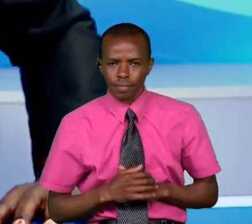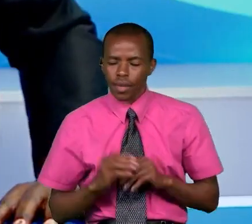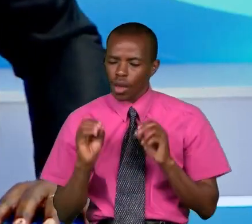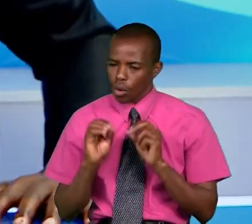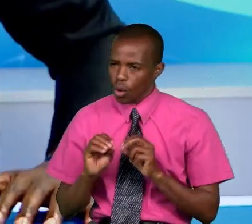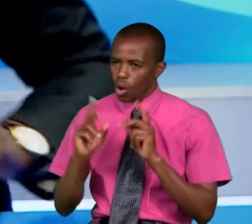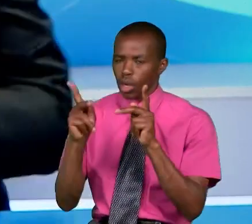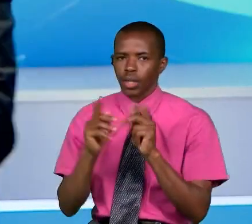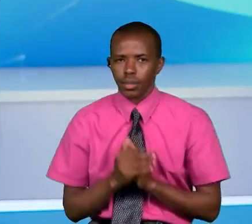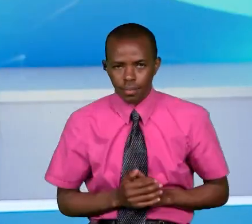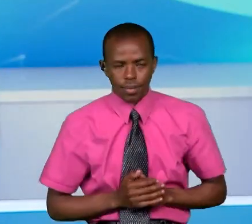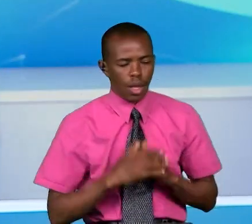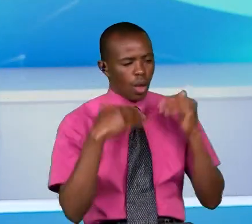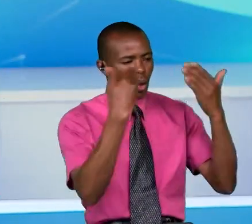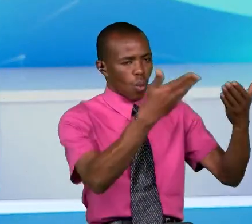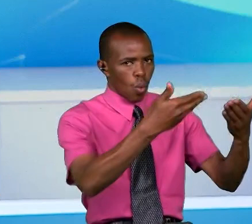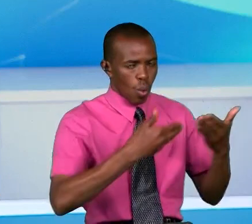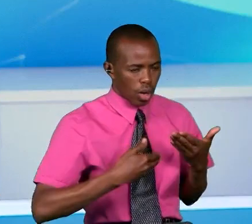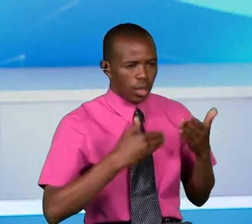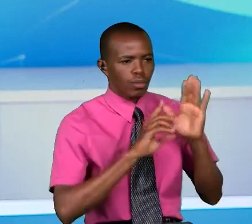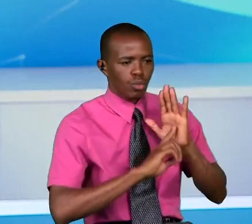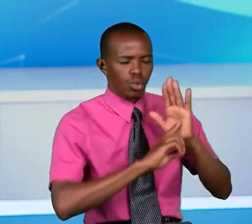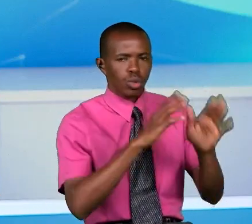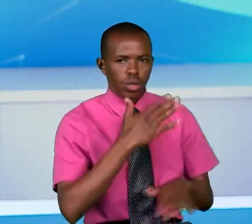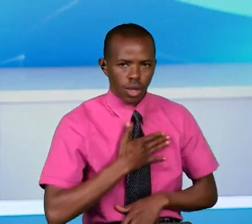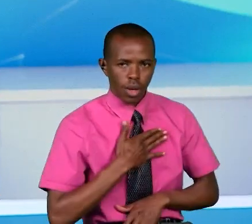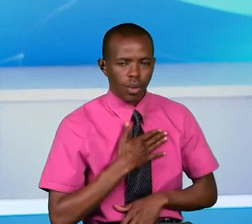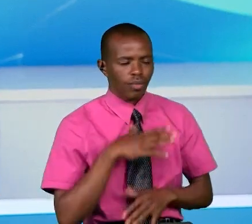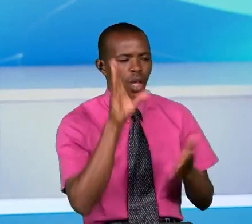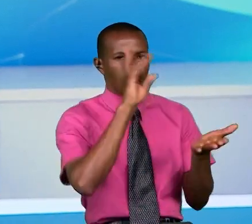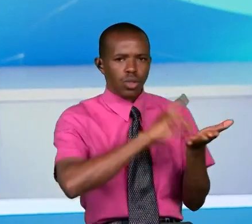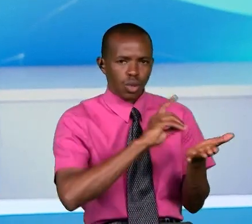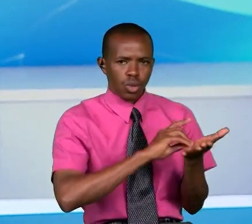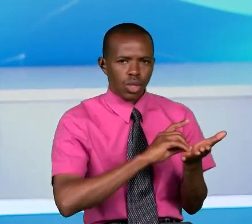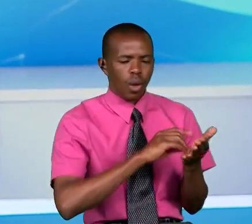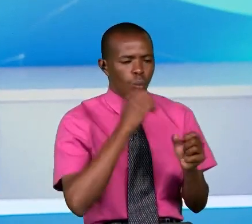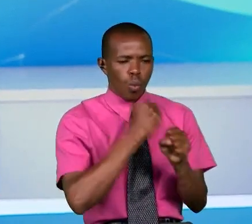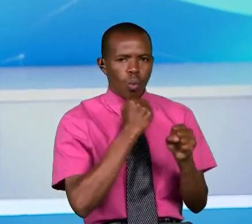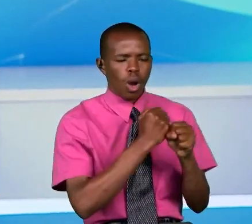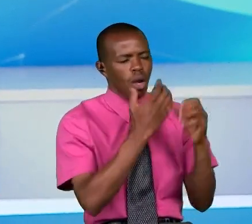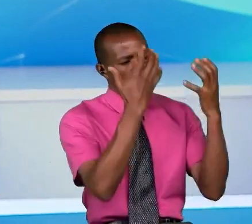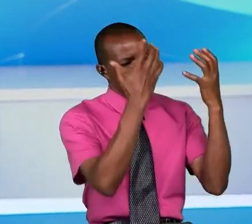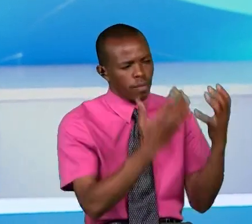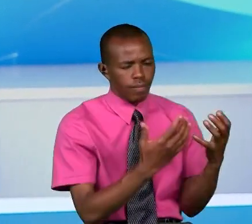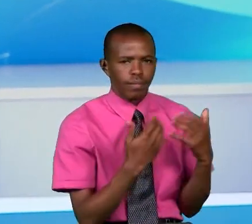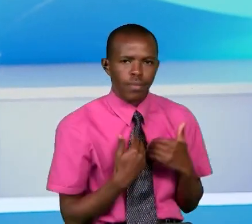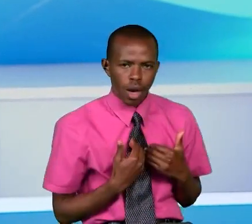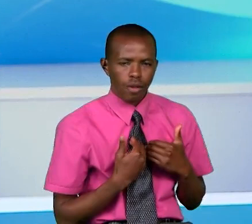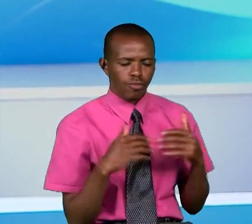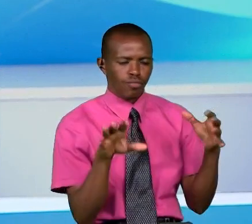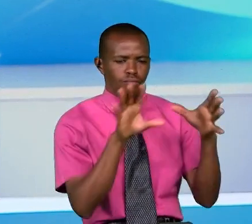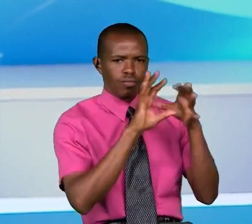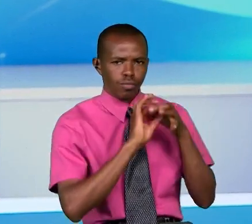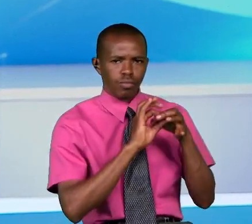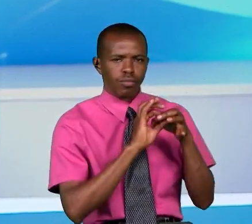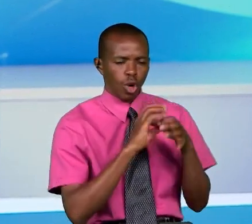right. Bishop, karibu sana to our show. Daktari, muna kibarua kigumu sana kuwaleta pamoja